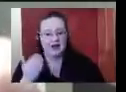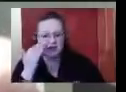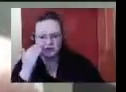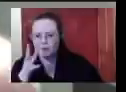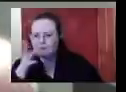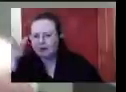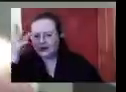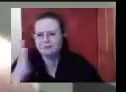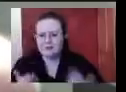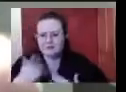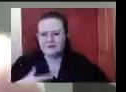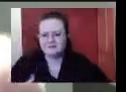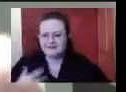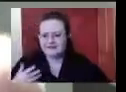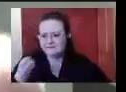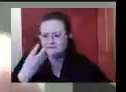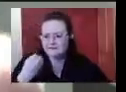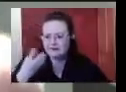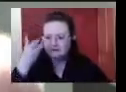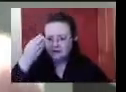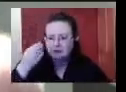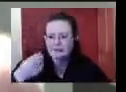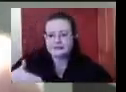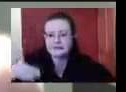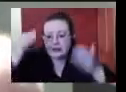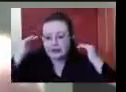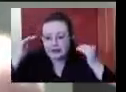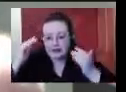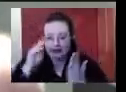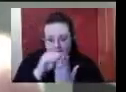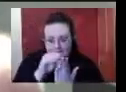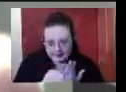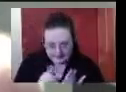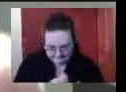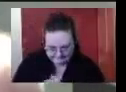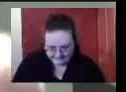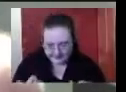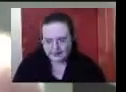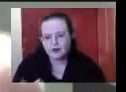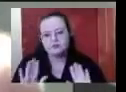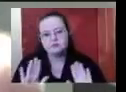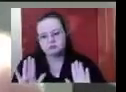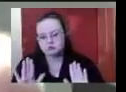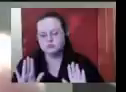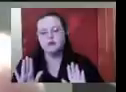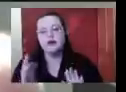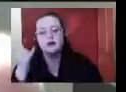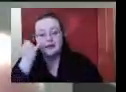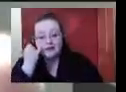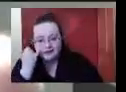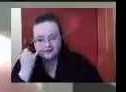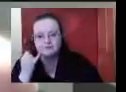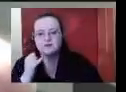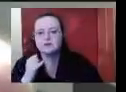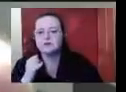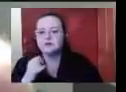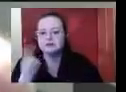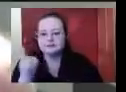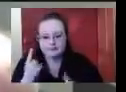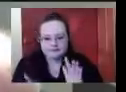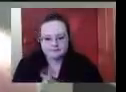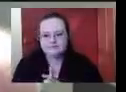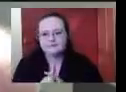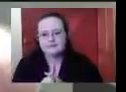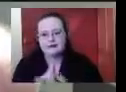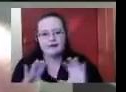your child's classroom, we will provide you with detailed information and instructions at that time. Okay, and I think this